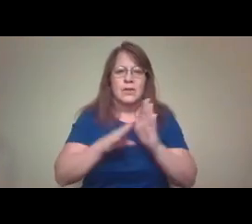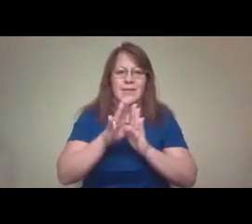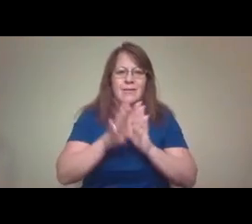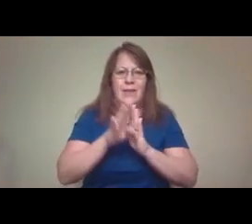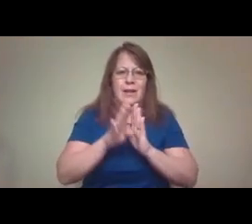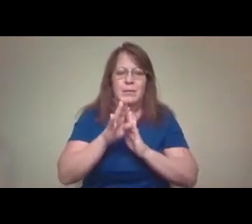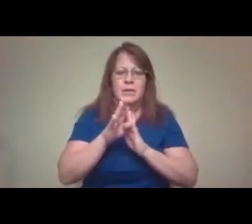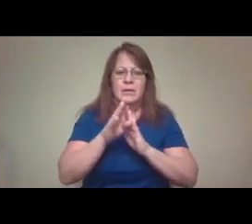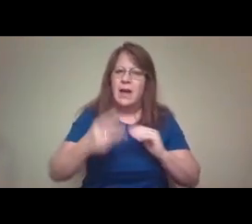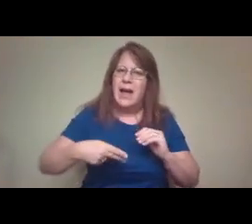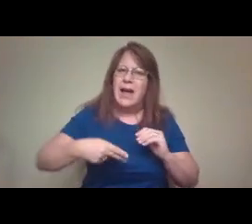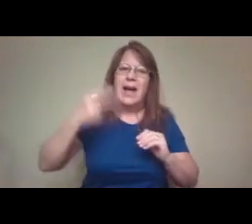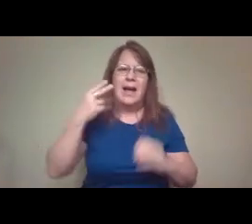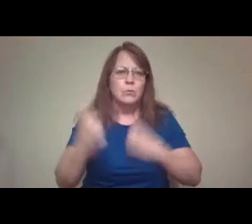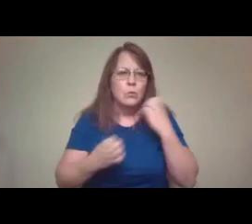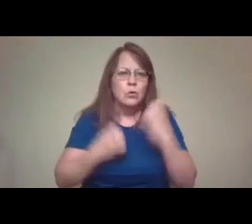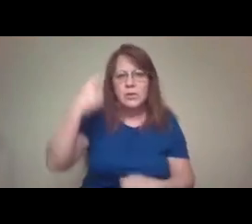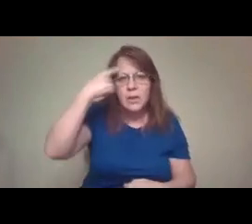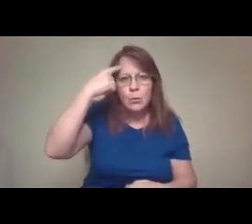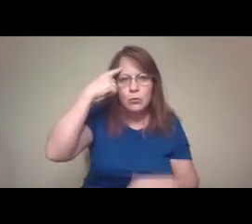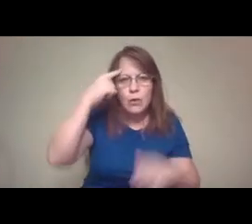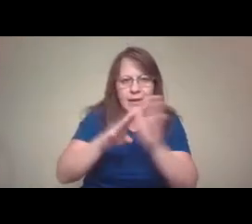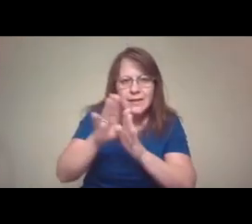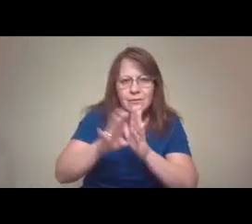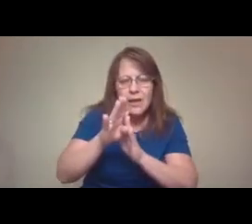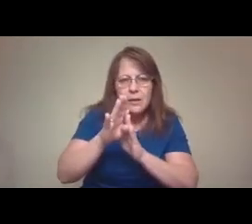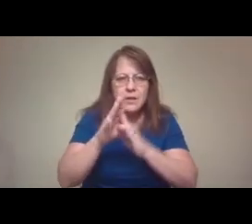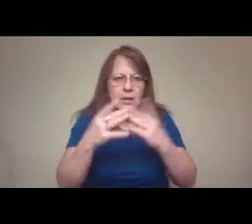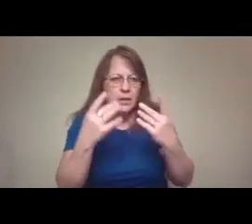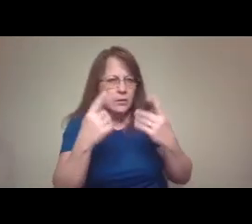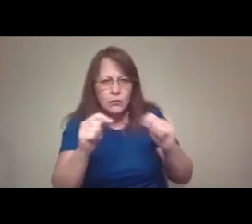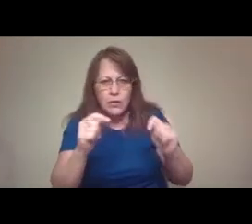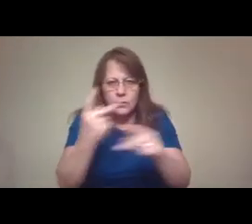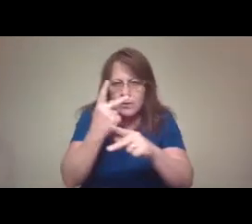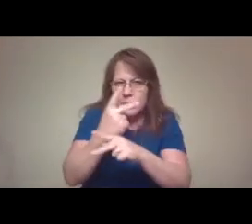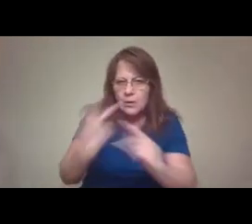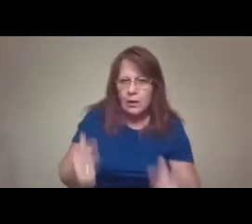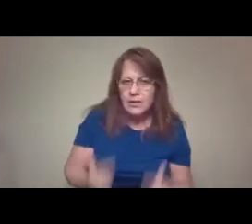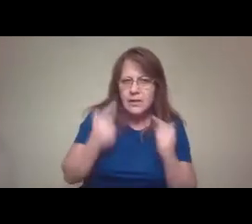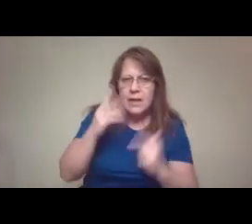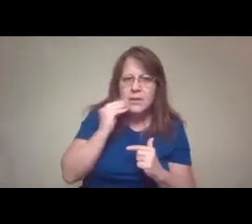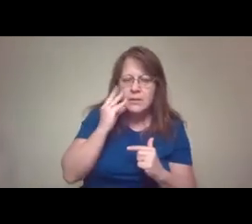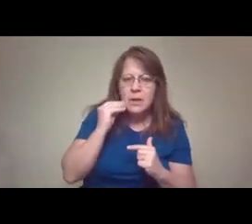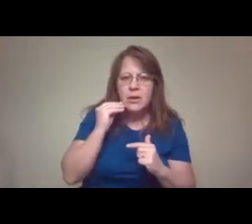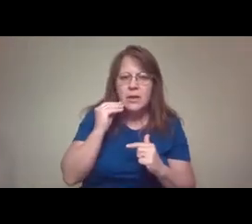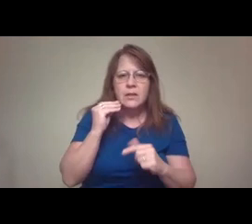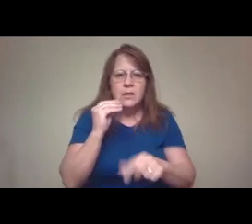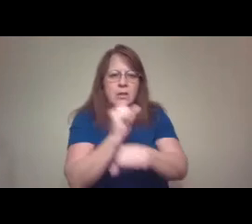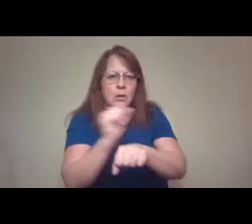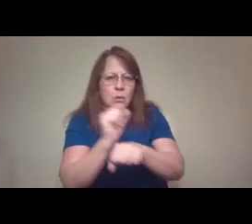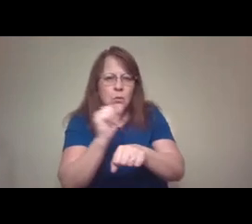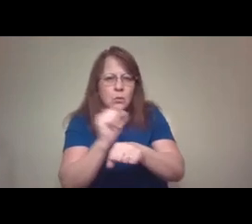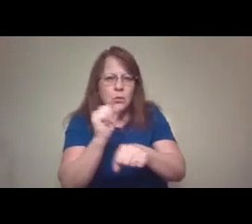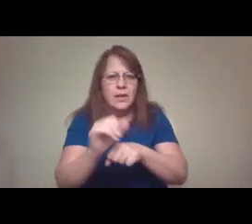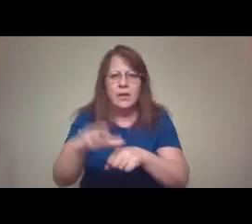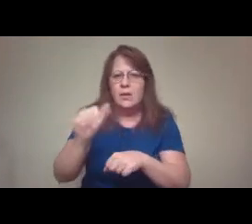states of emotion. As their brain develops, they navigate life experiences, they work to increase their autonomy and